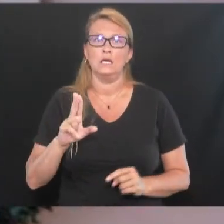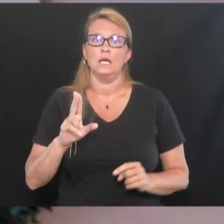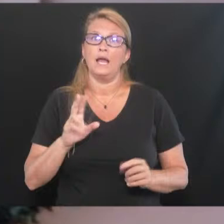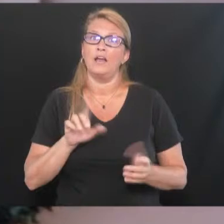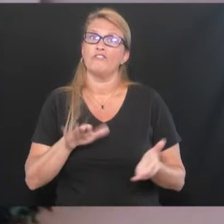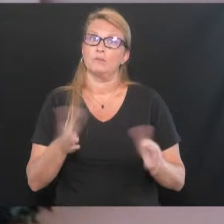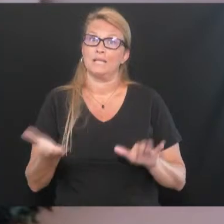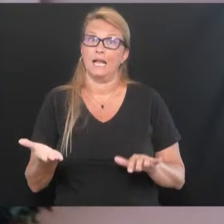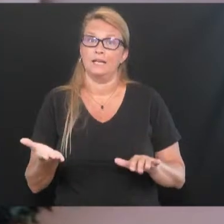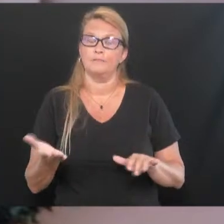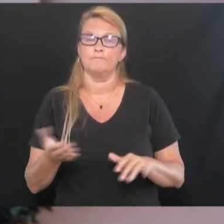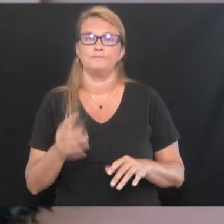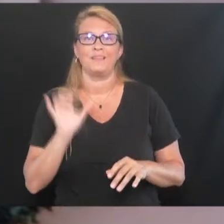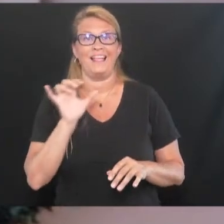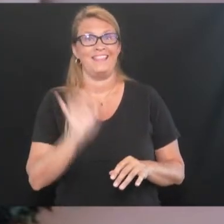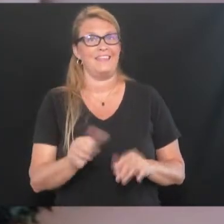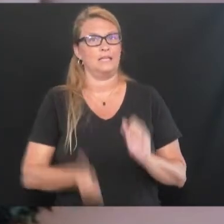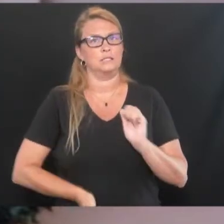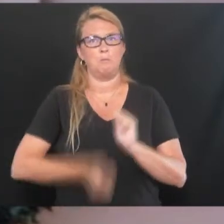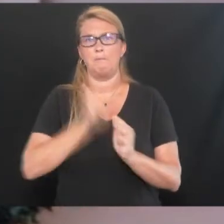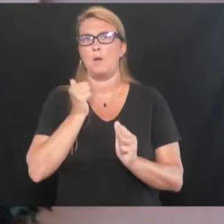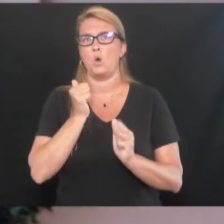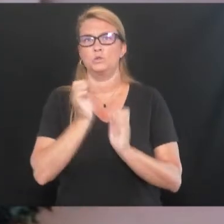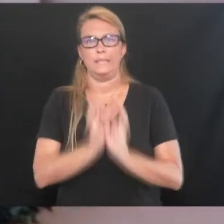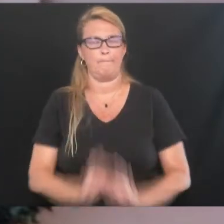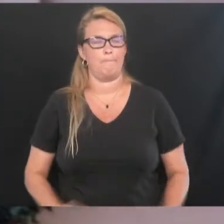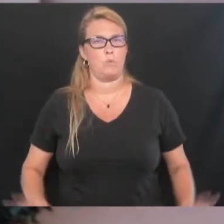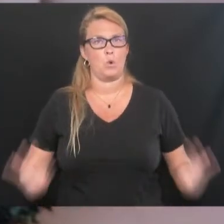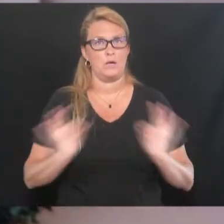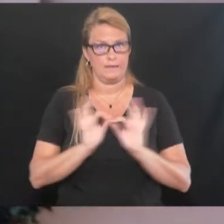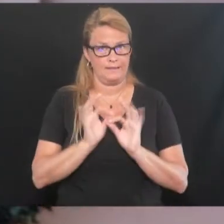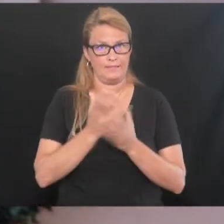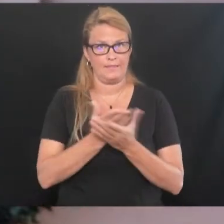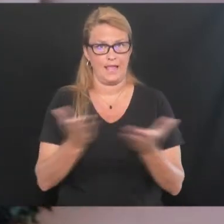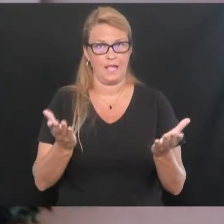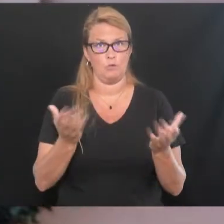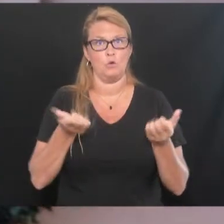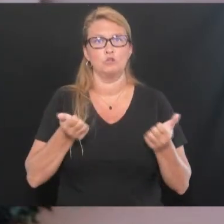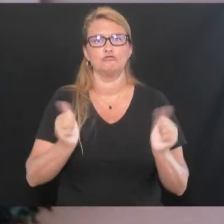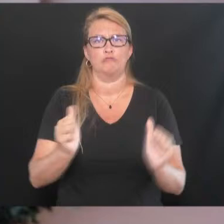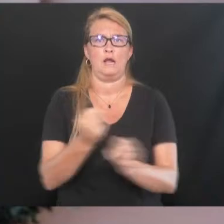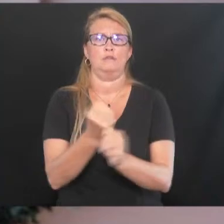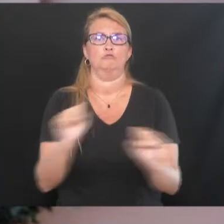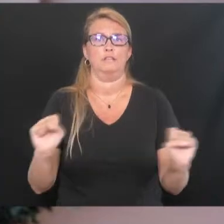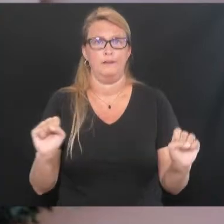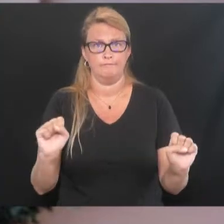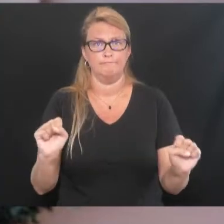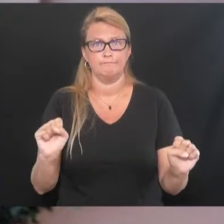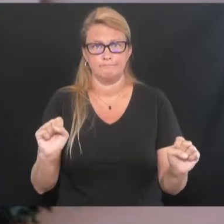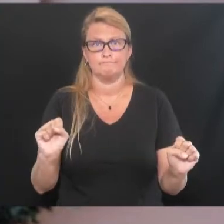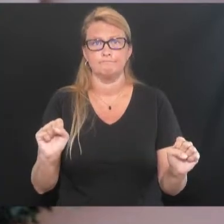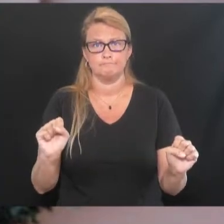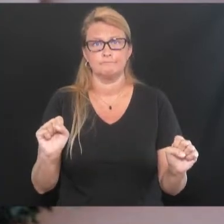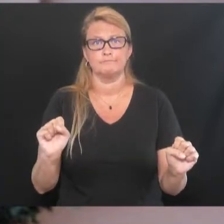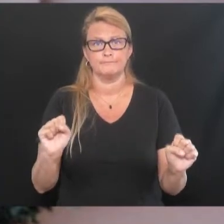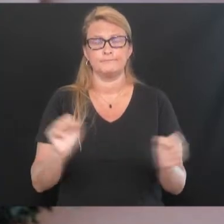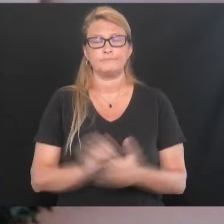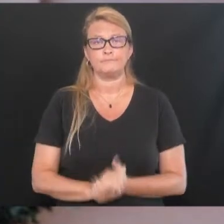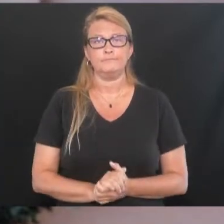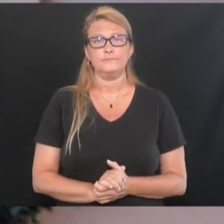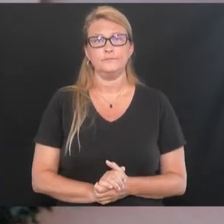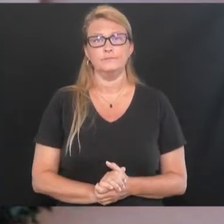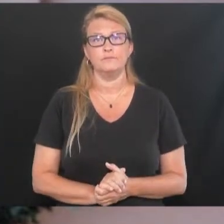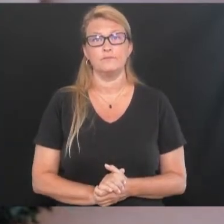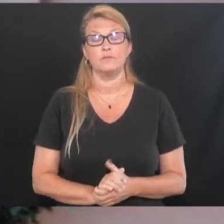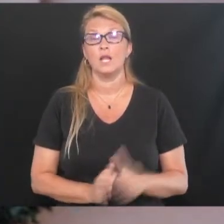important manifestations of this virus that we are trying to prevent. But also importantly, as you